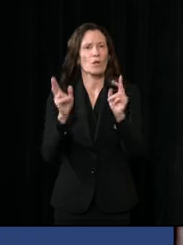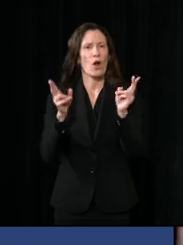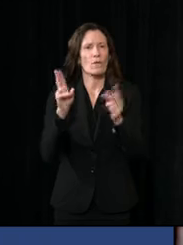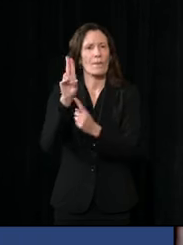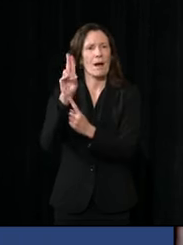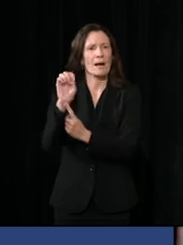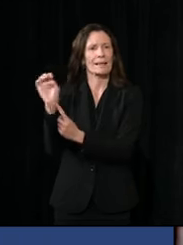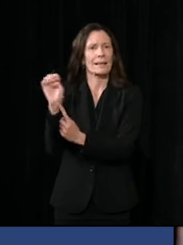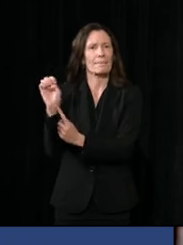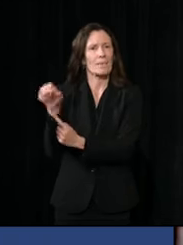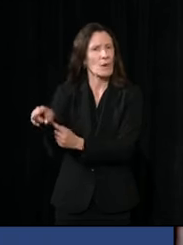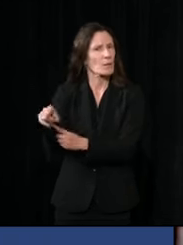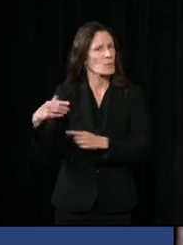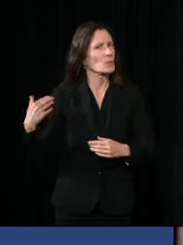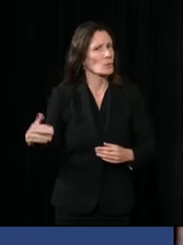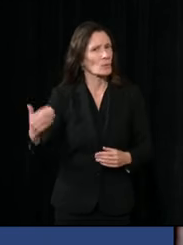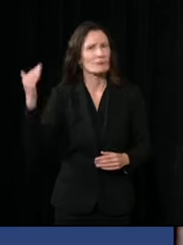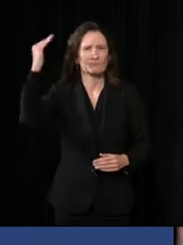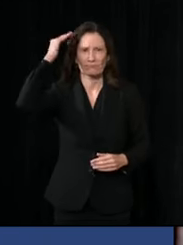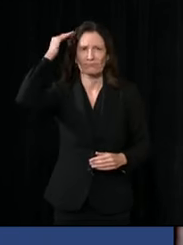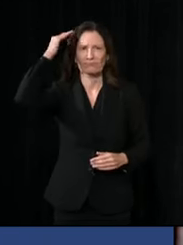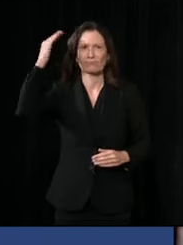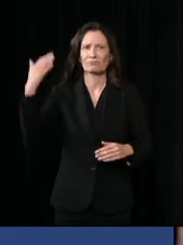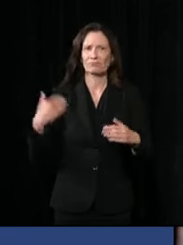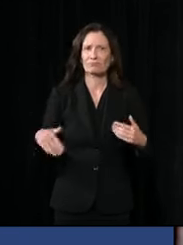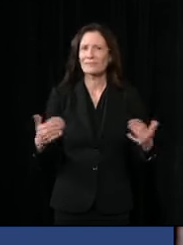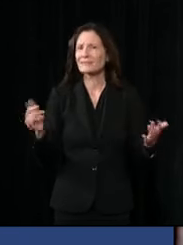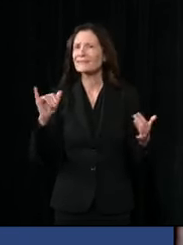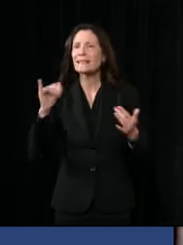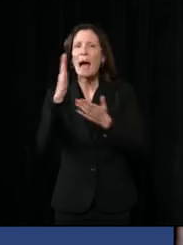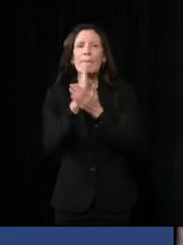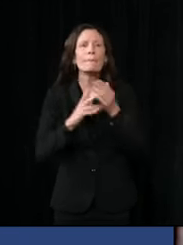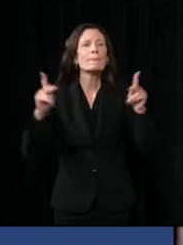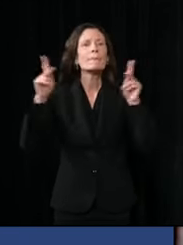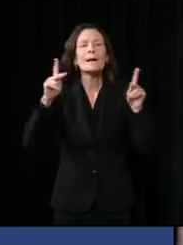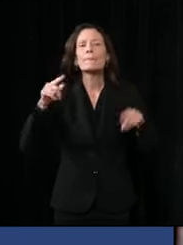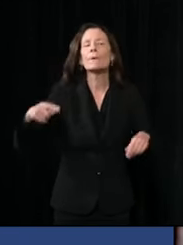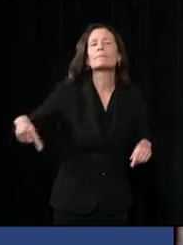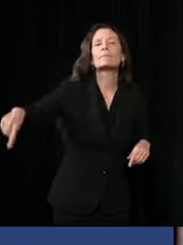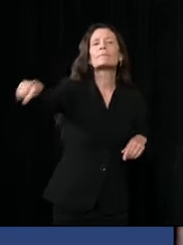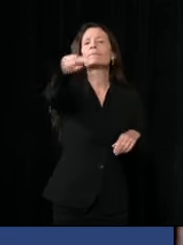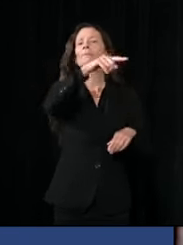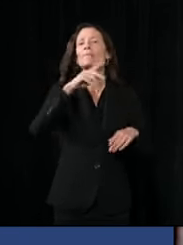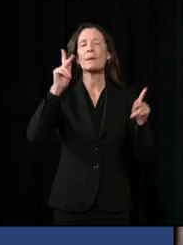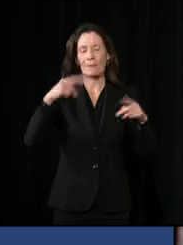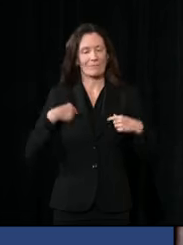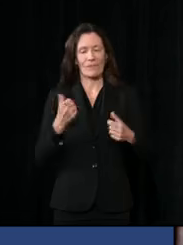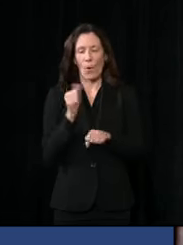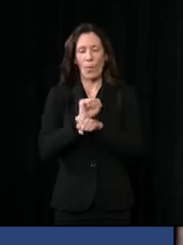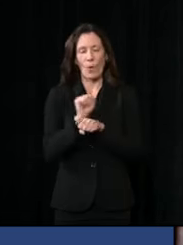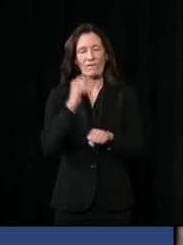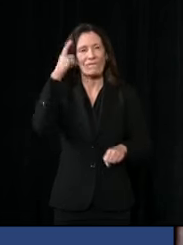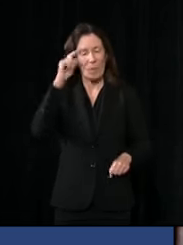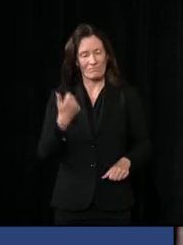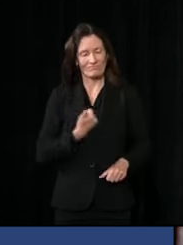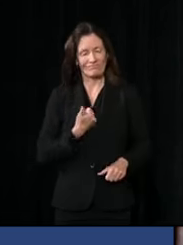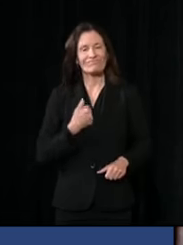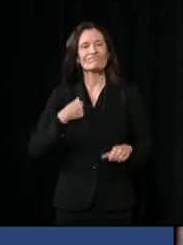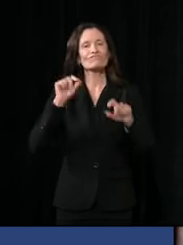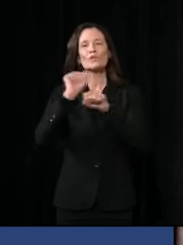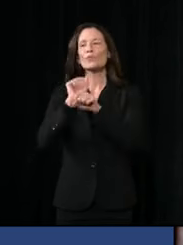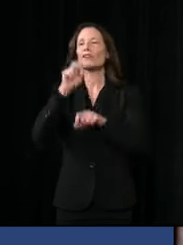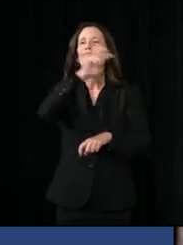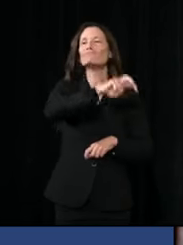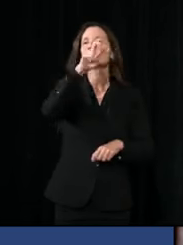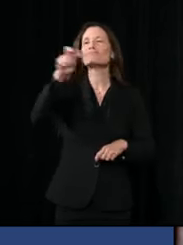been eligible before will be able to apply for unemployment. We stopped tax enforcement actions, liens,